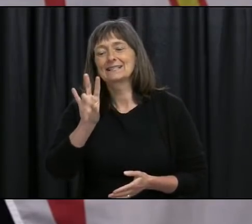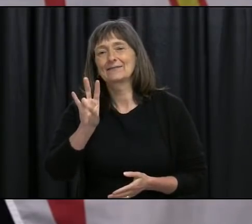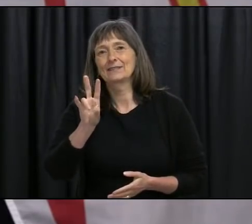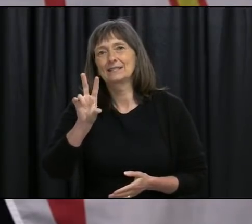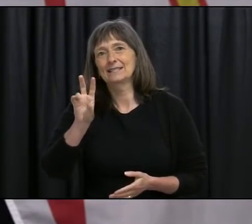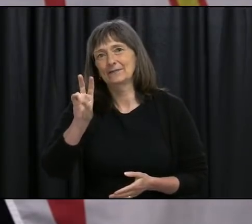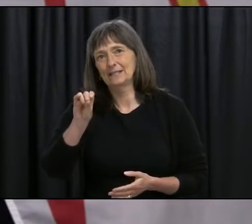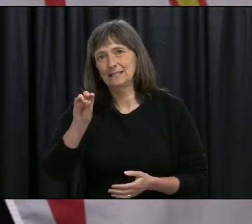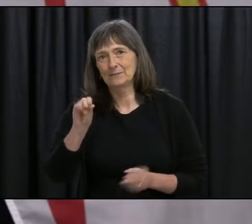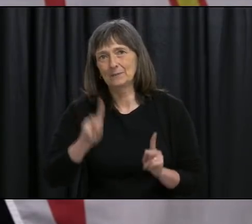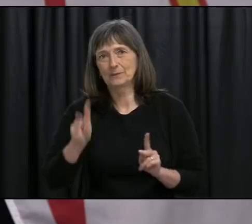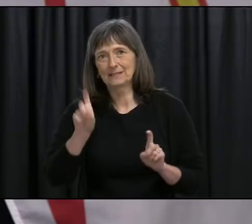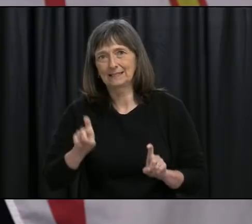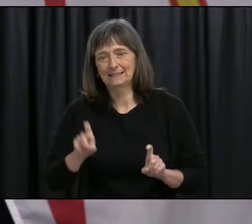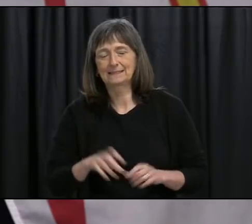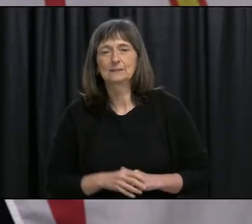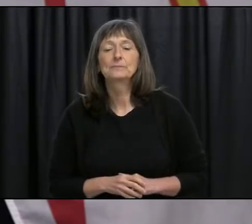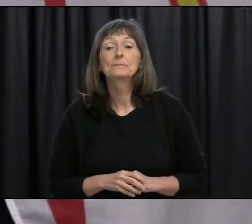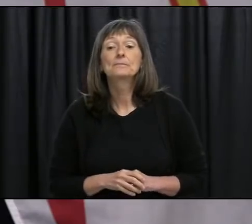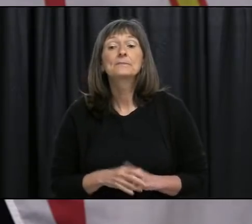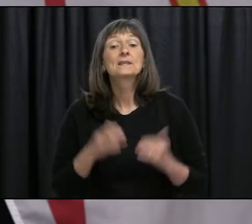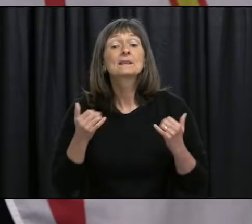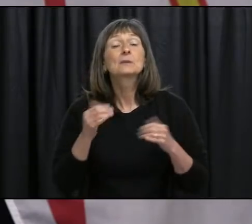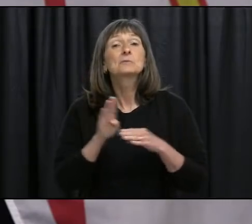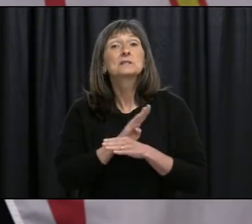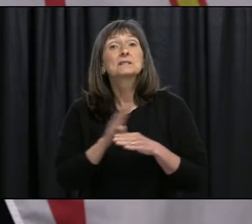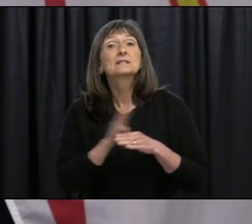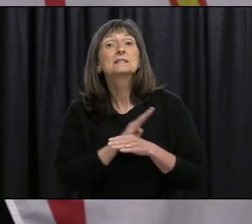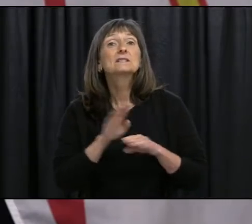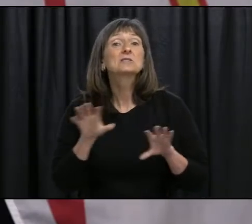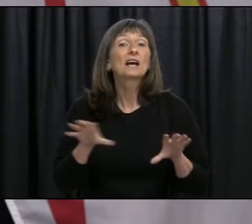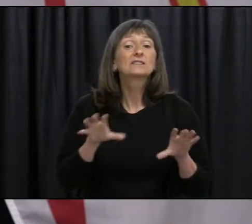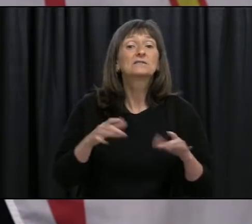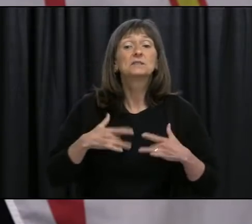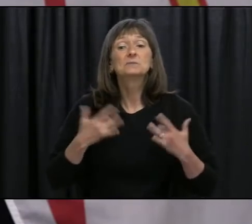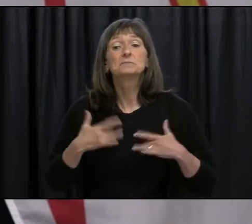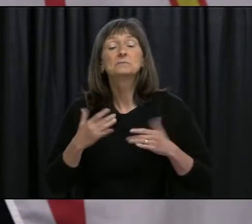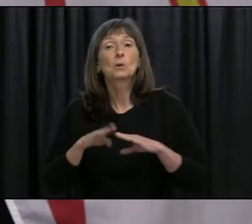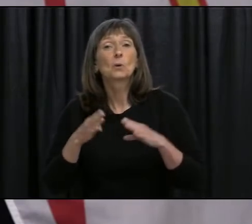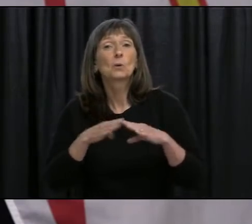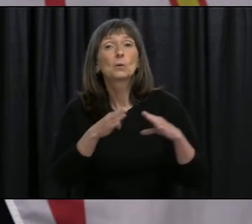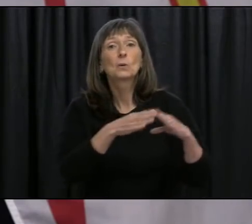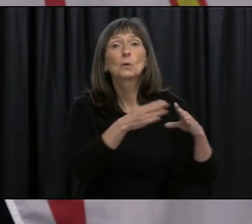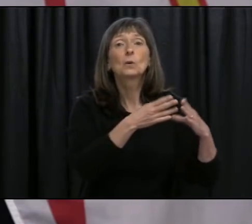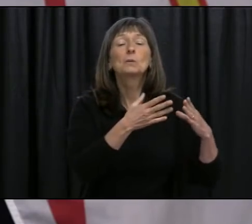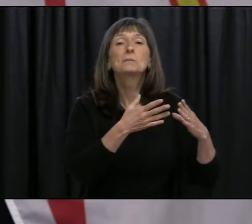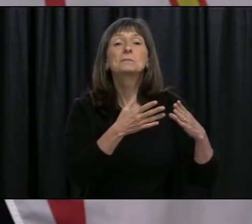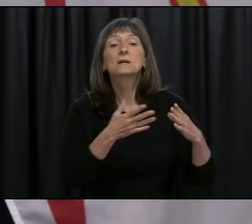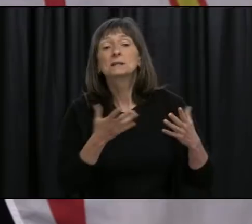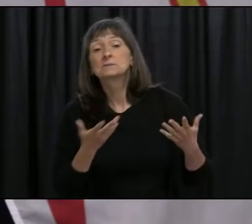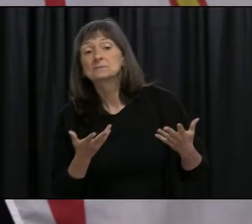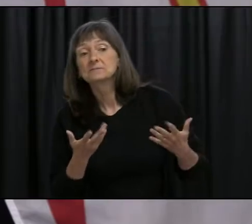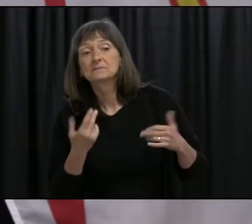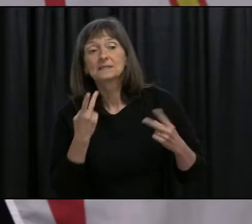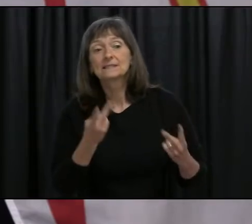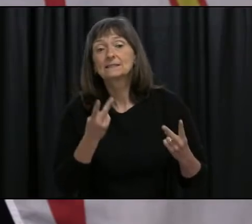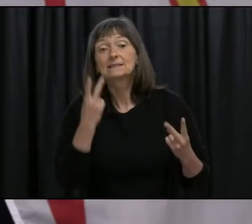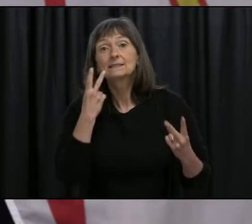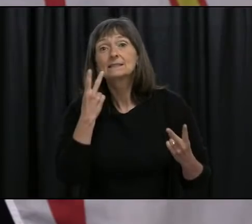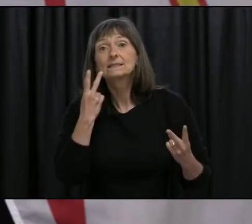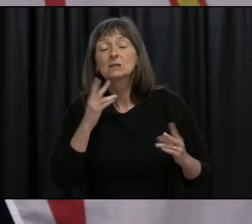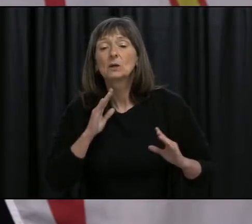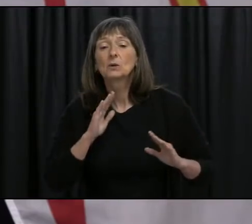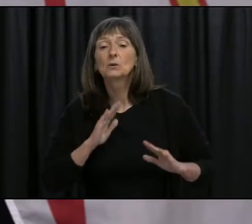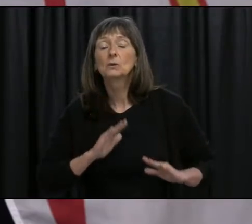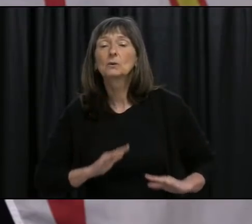13,870 people. As businesses and activities reopen this week, I'm once again filled with relief and encouragement as we